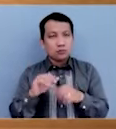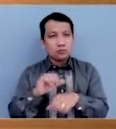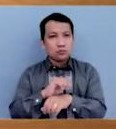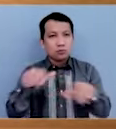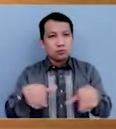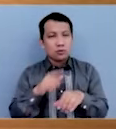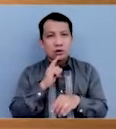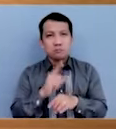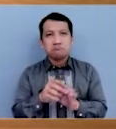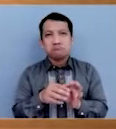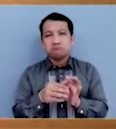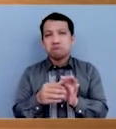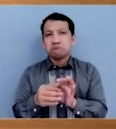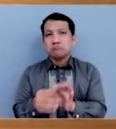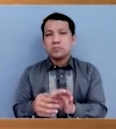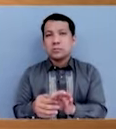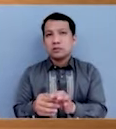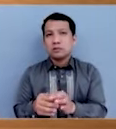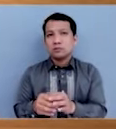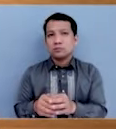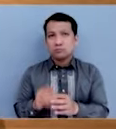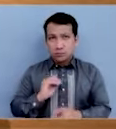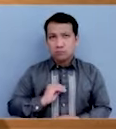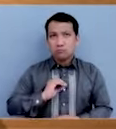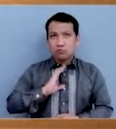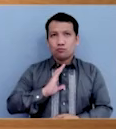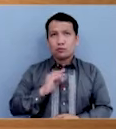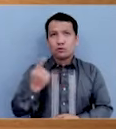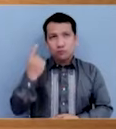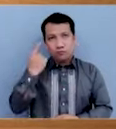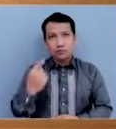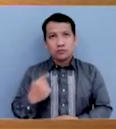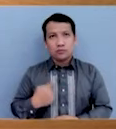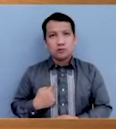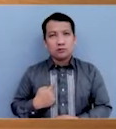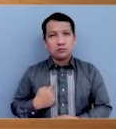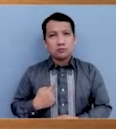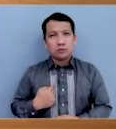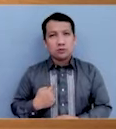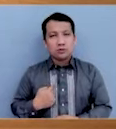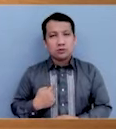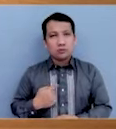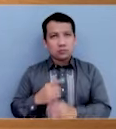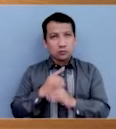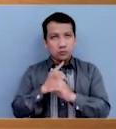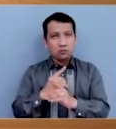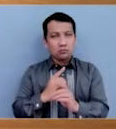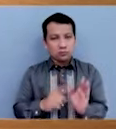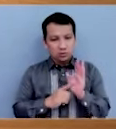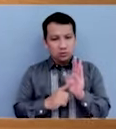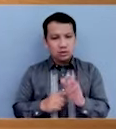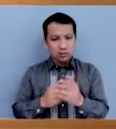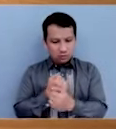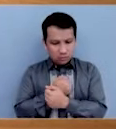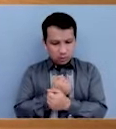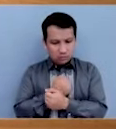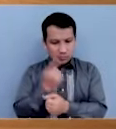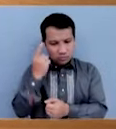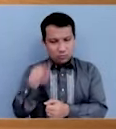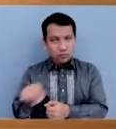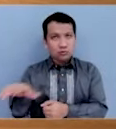employees. That confidence has been further buoyed by the demonstration of love for the